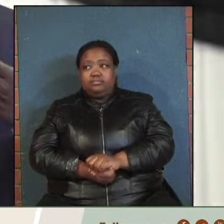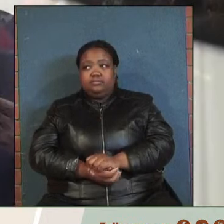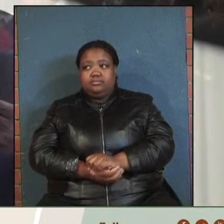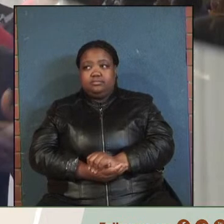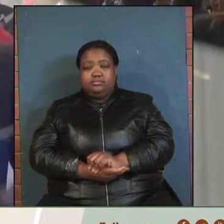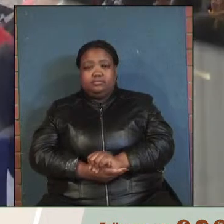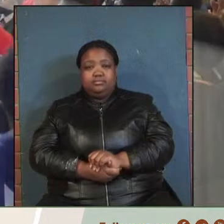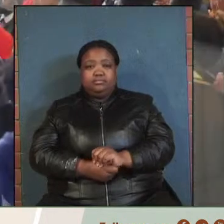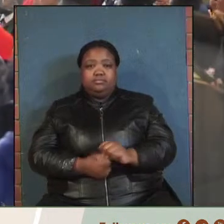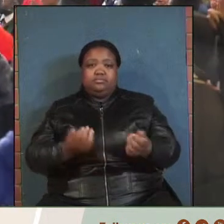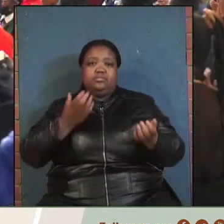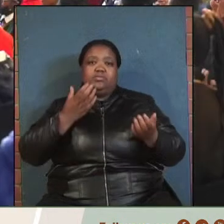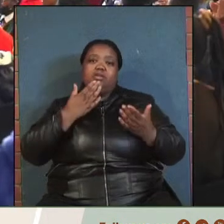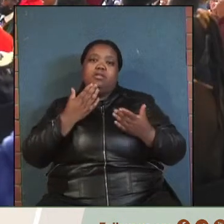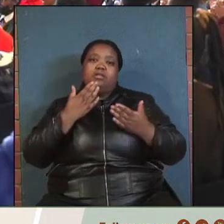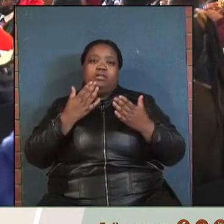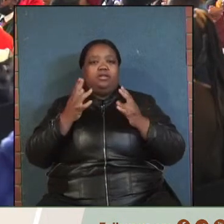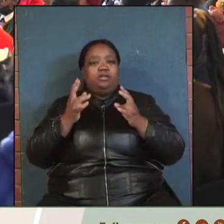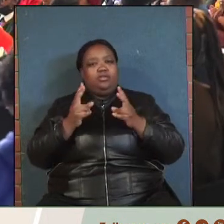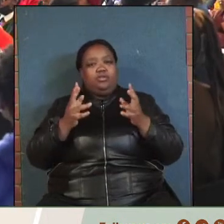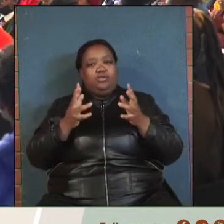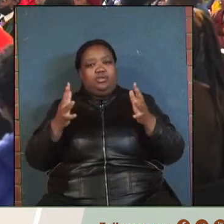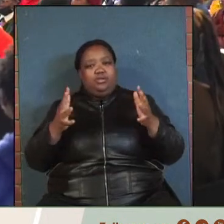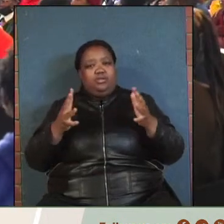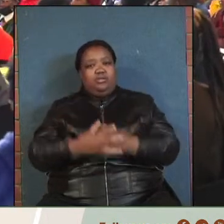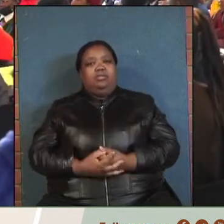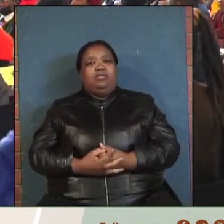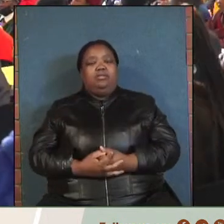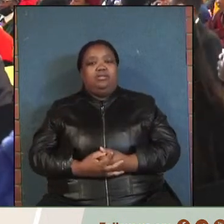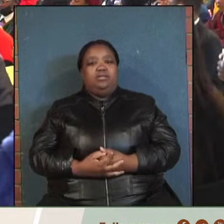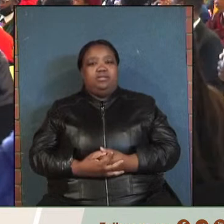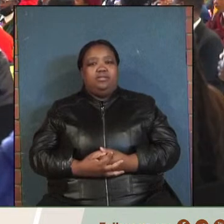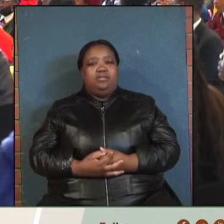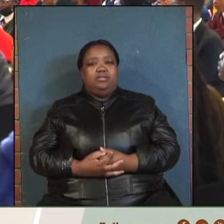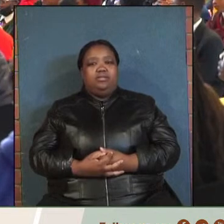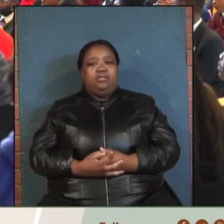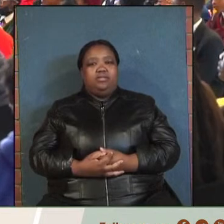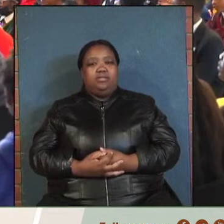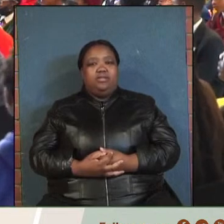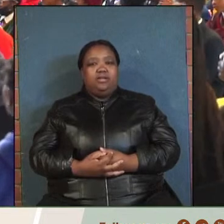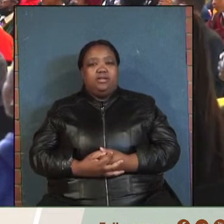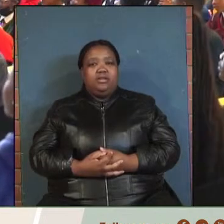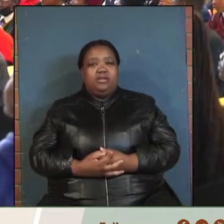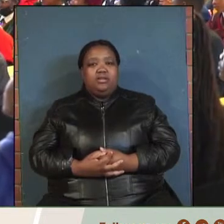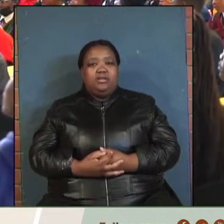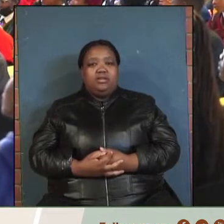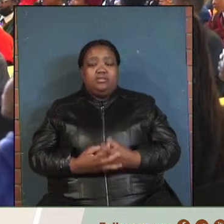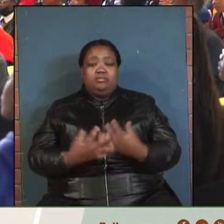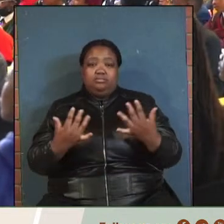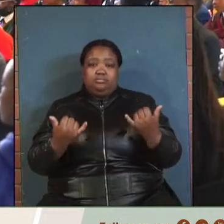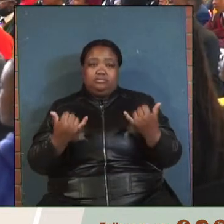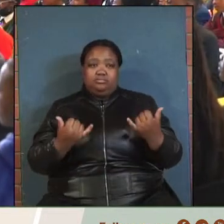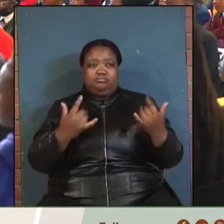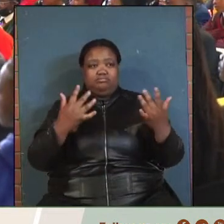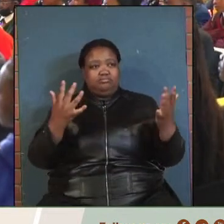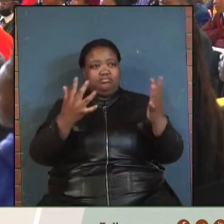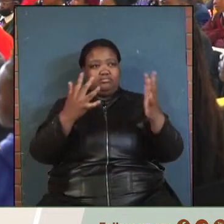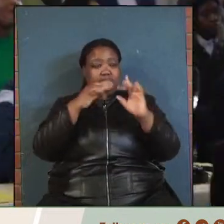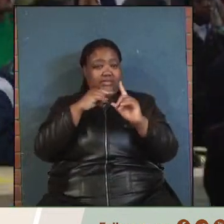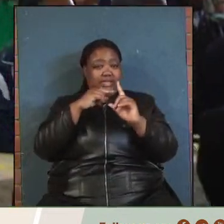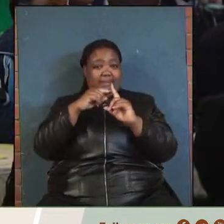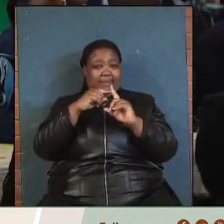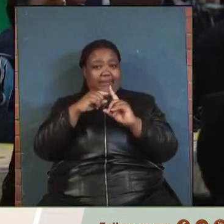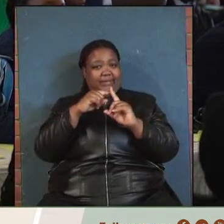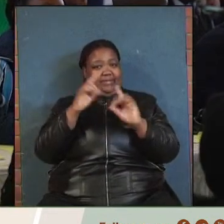And thank you very much. And also for this positive response. I must tell you,